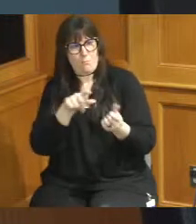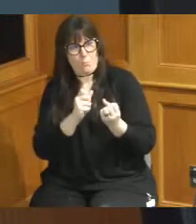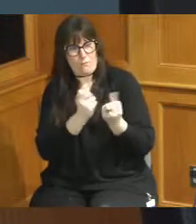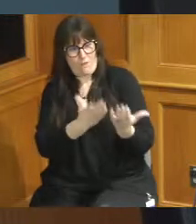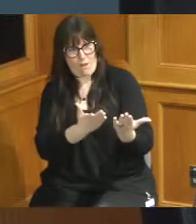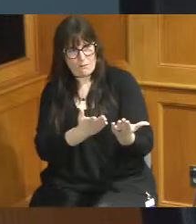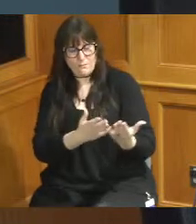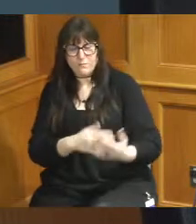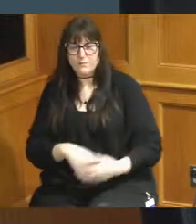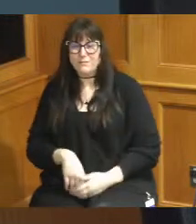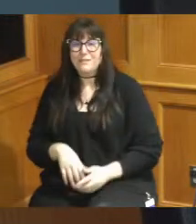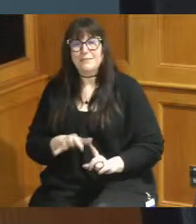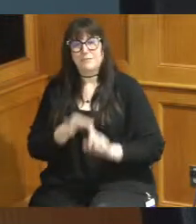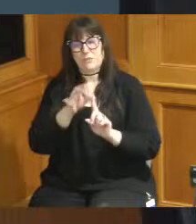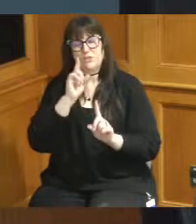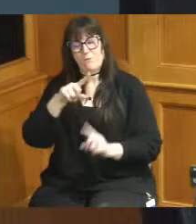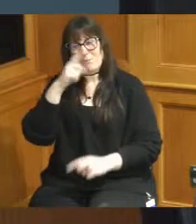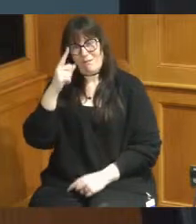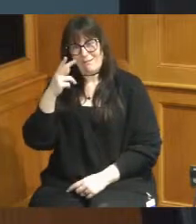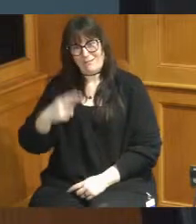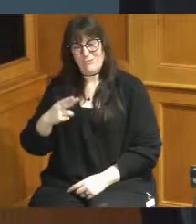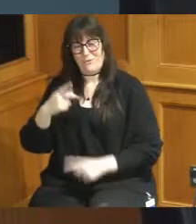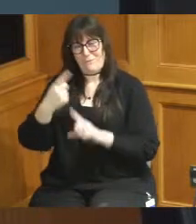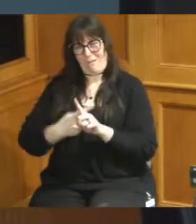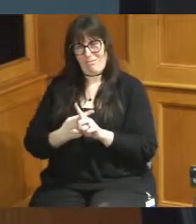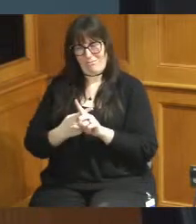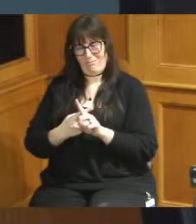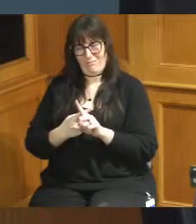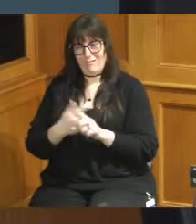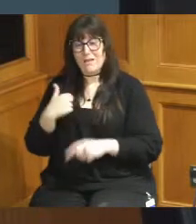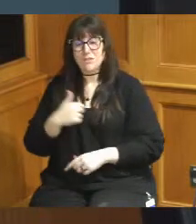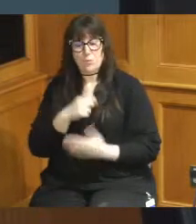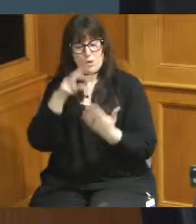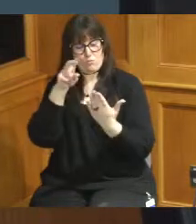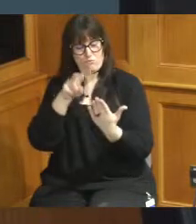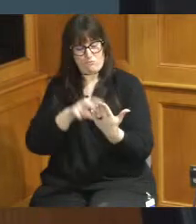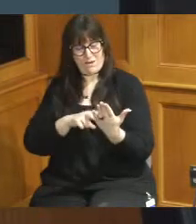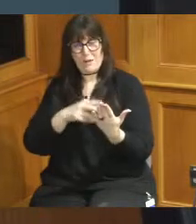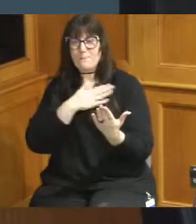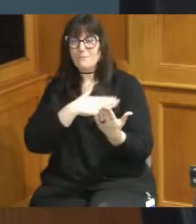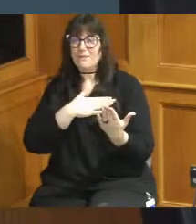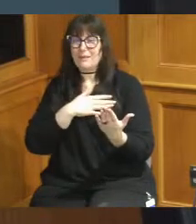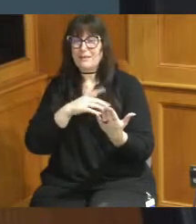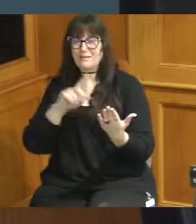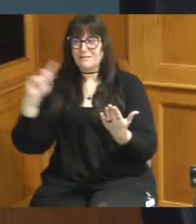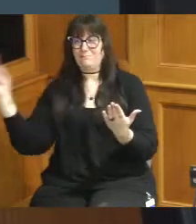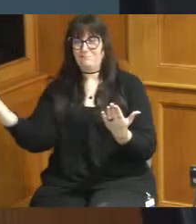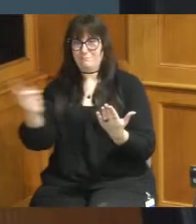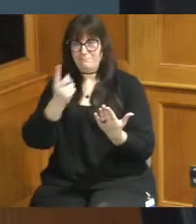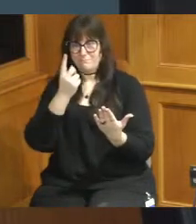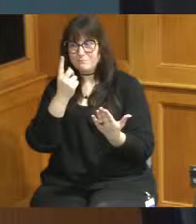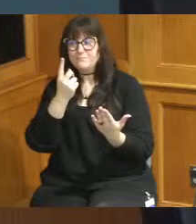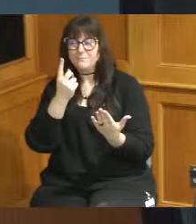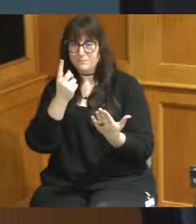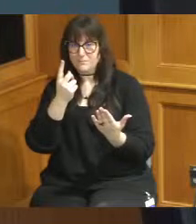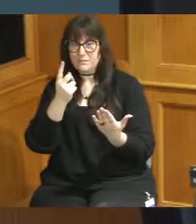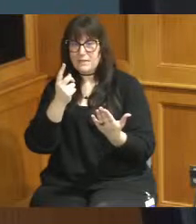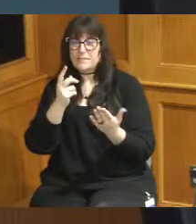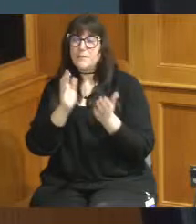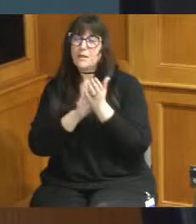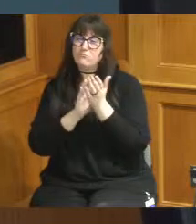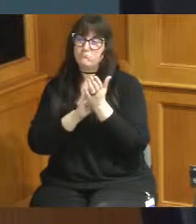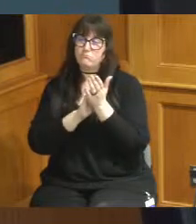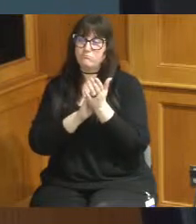So I am going to start, and as we read off the proclamations, please come to the dais to be honored